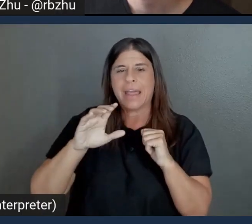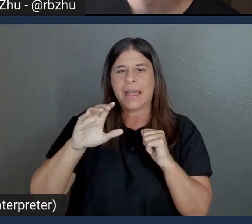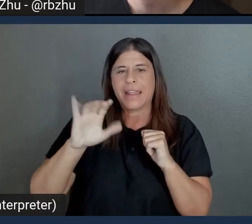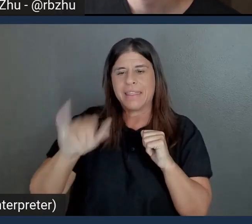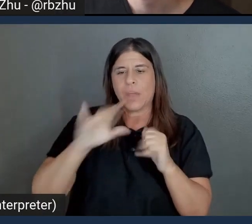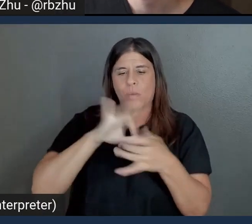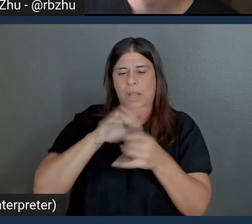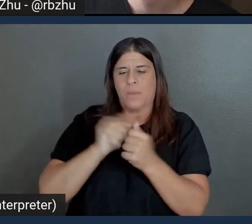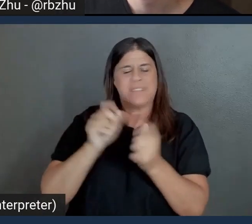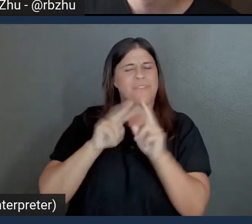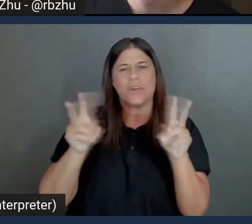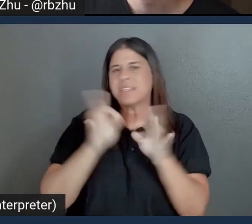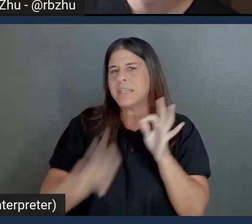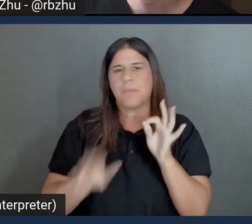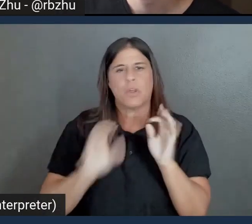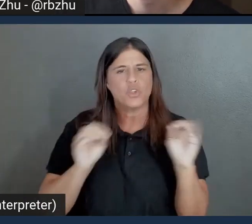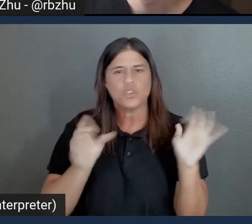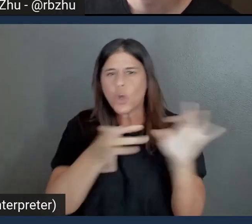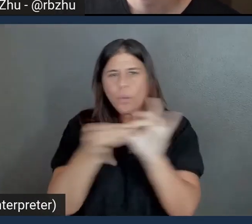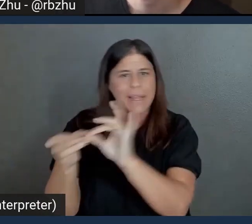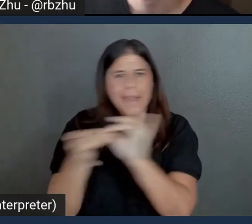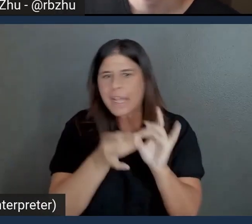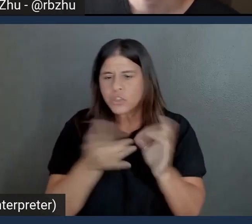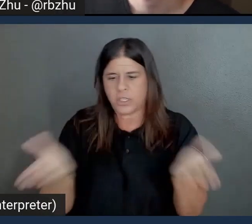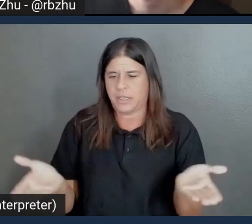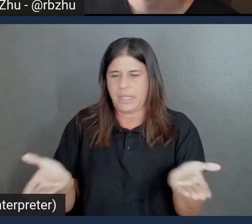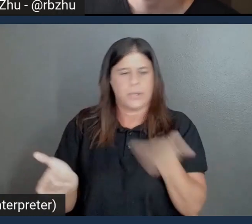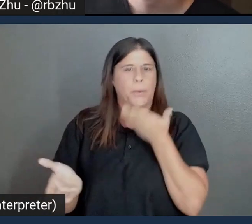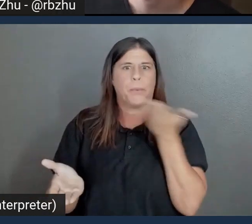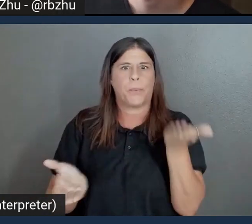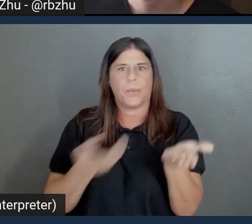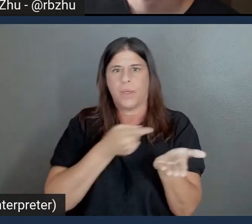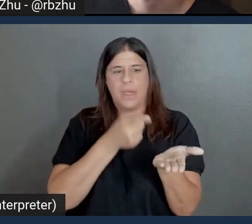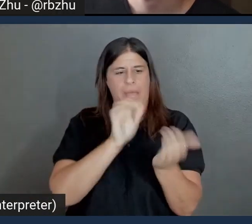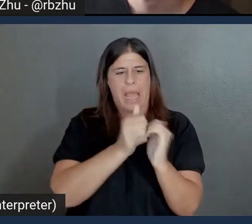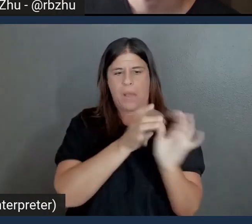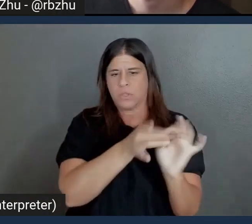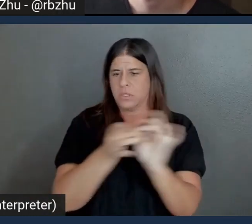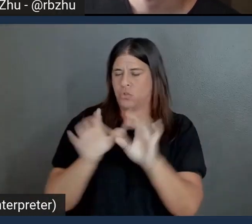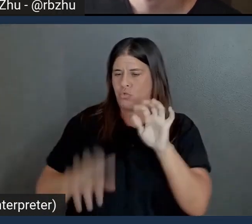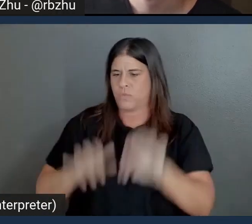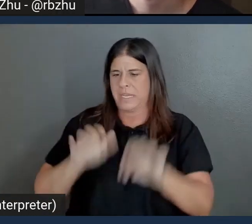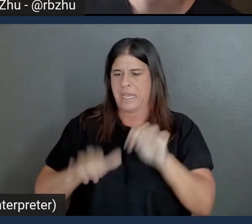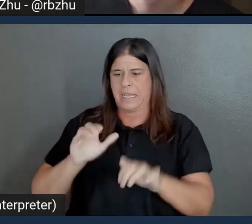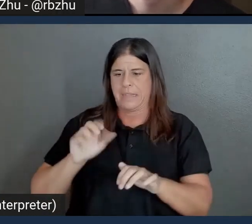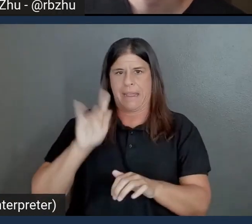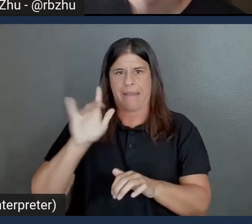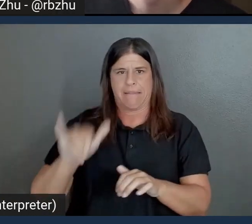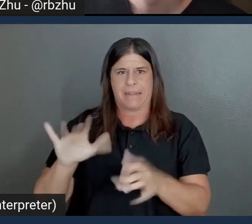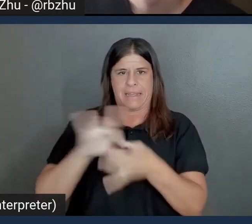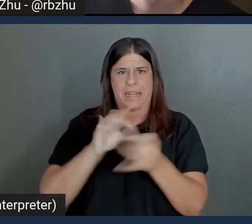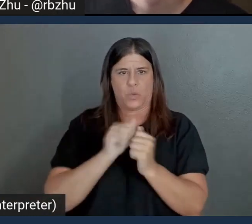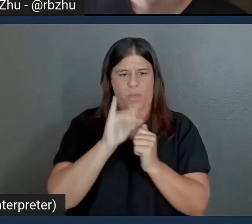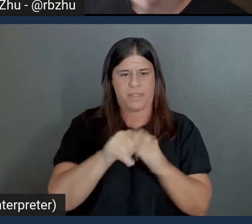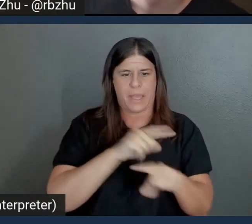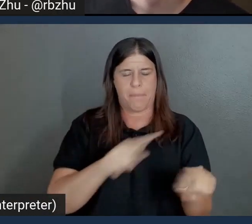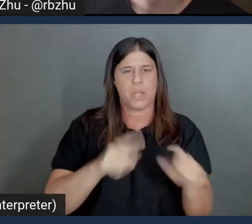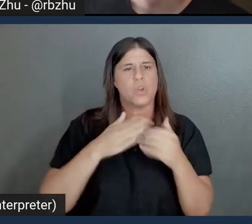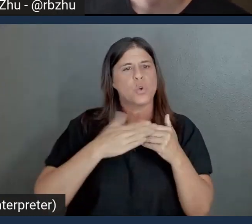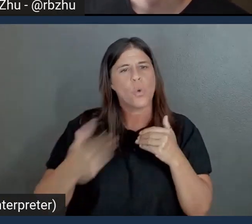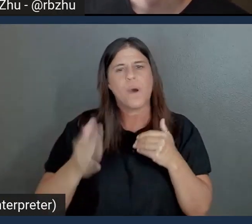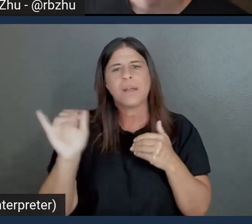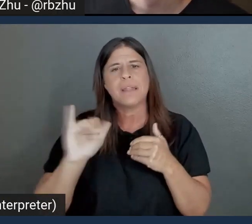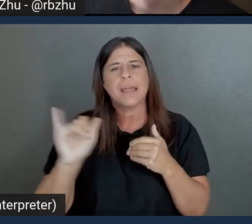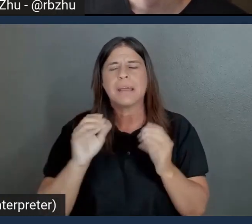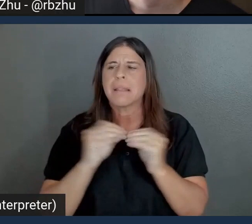very simple. There's no connections related to it. It's an entity and it's a key in the entity associated with it. You can move on to something a little